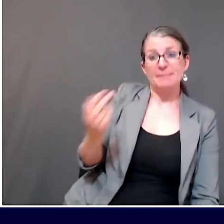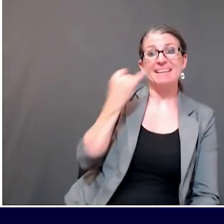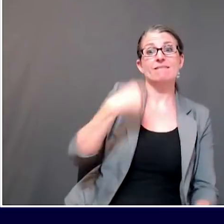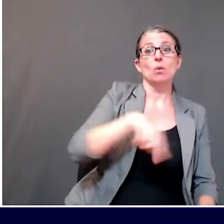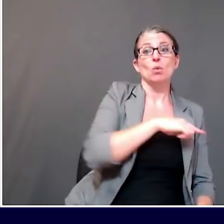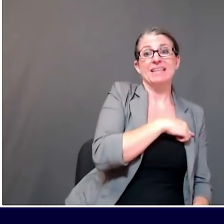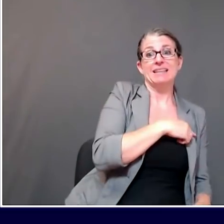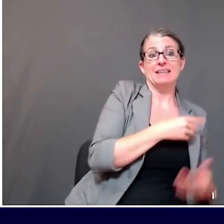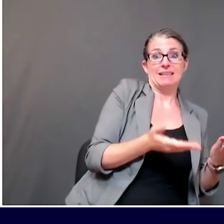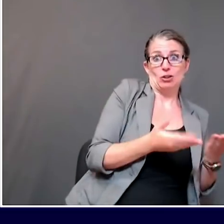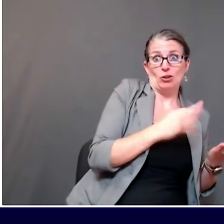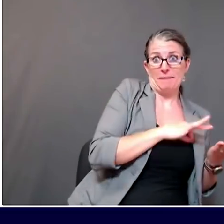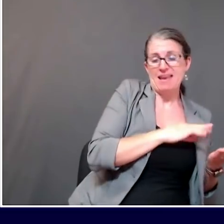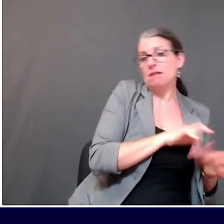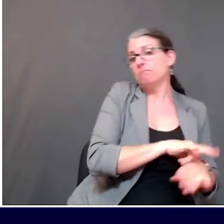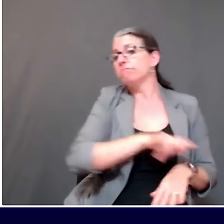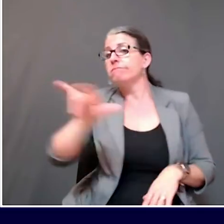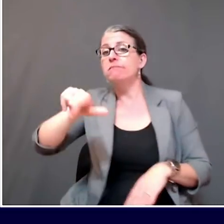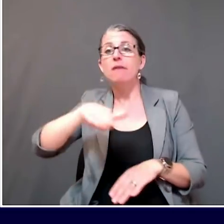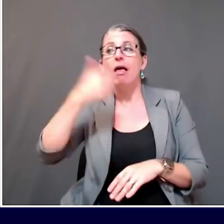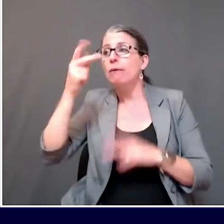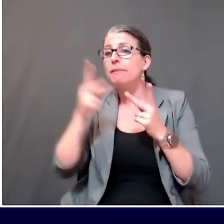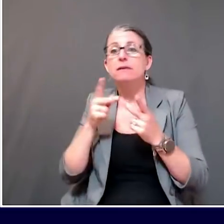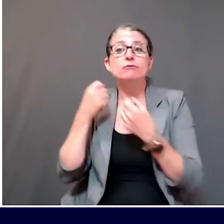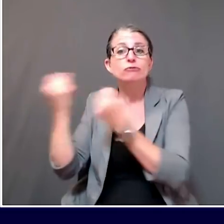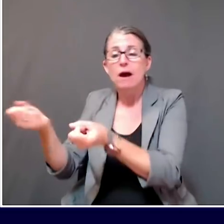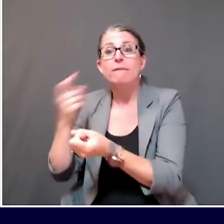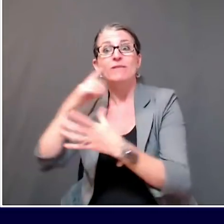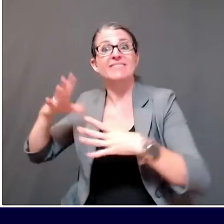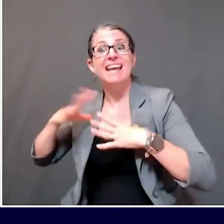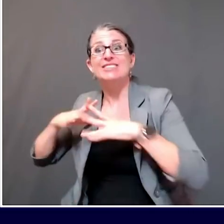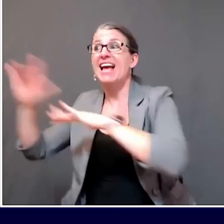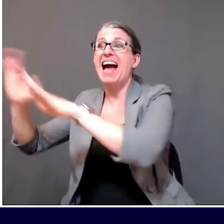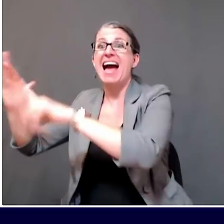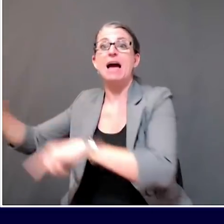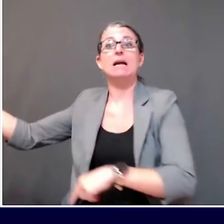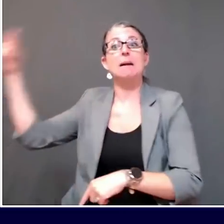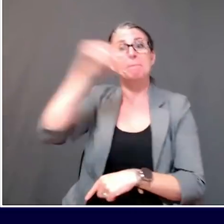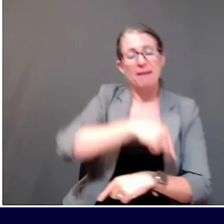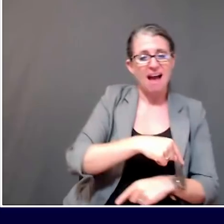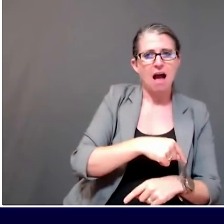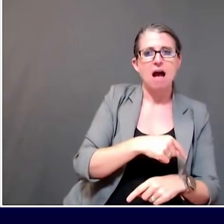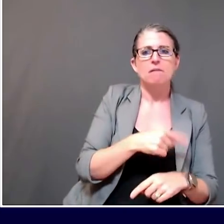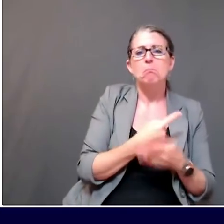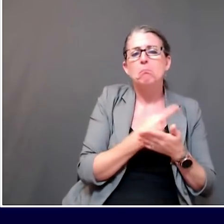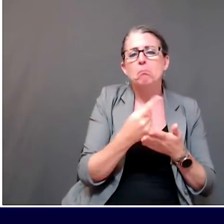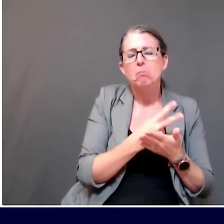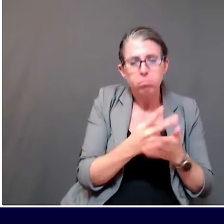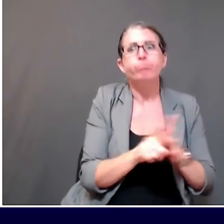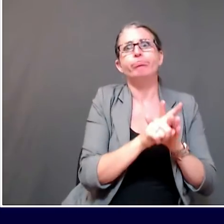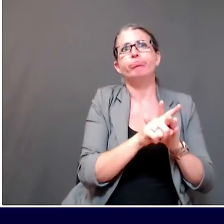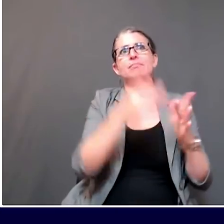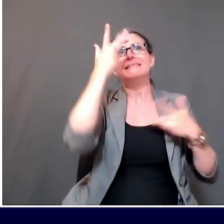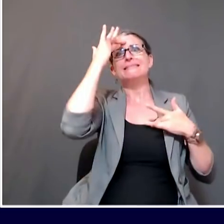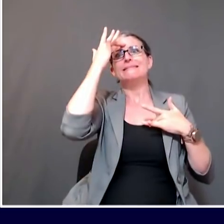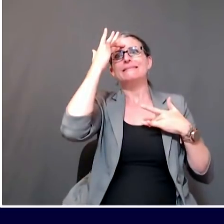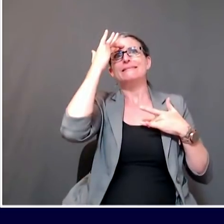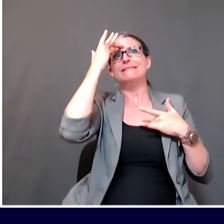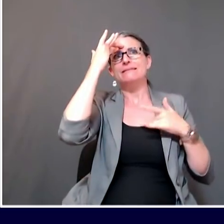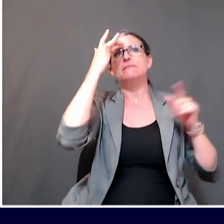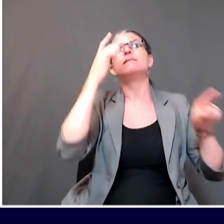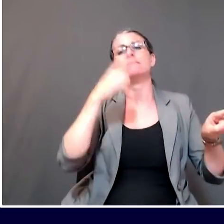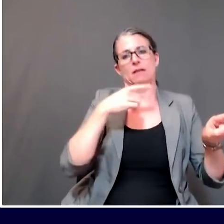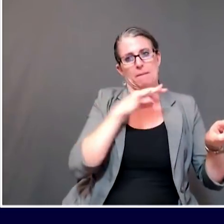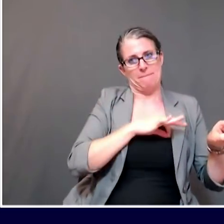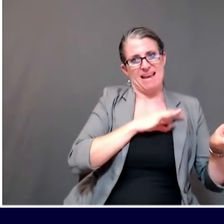in asking them for their contacts and who they interacted with. Now, oh, sorry. No, go ahead, Amy. Sorry about that. I thought